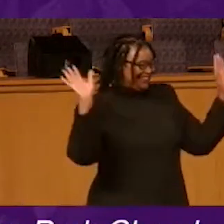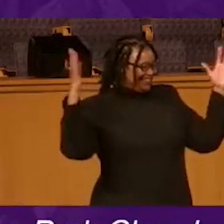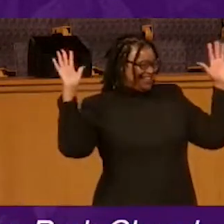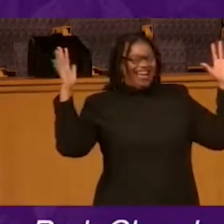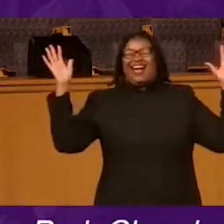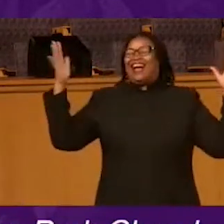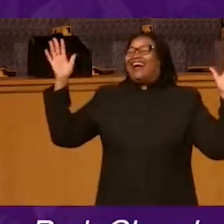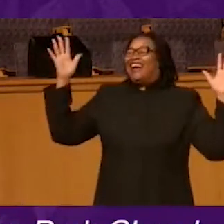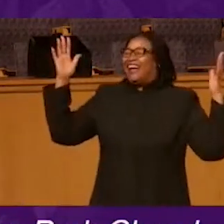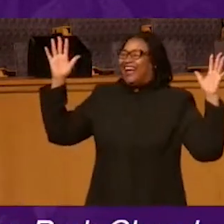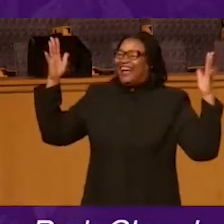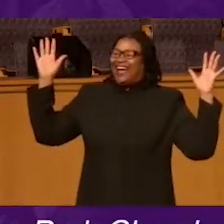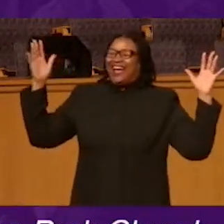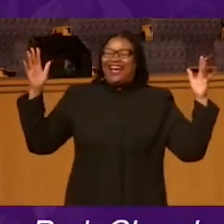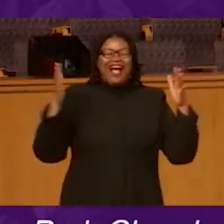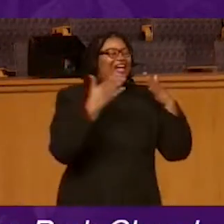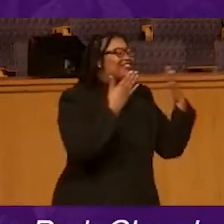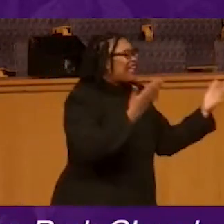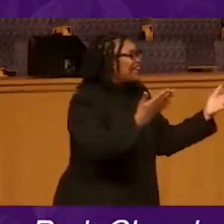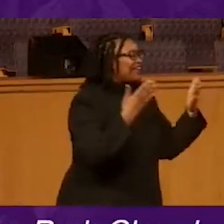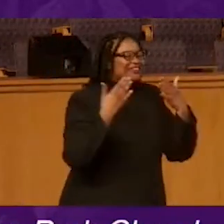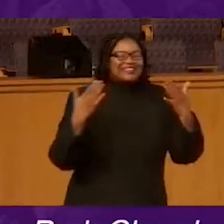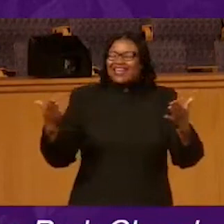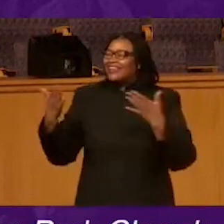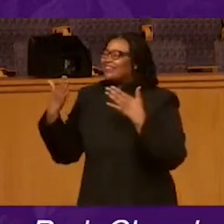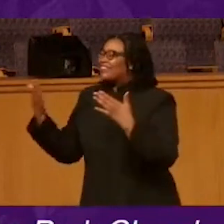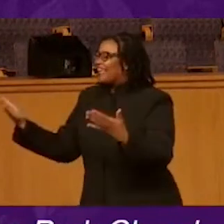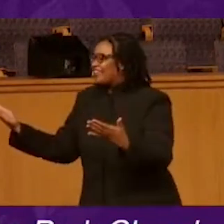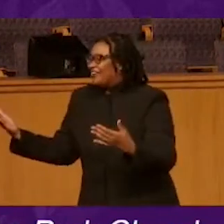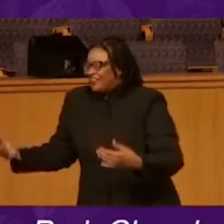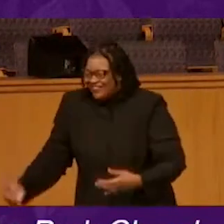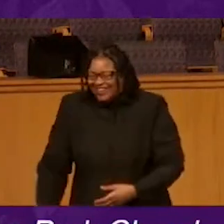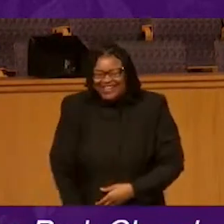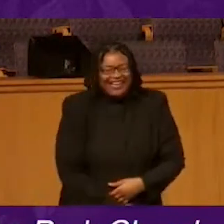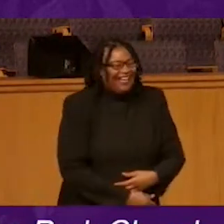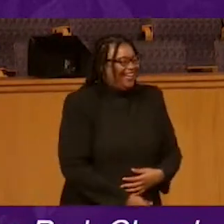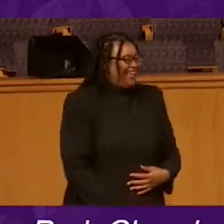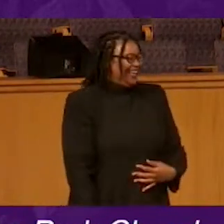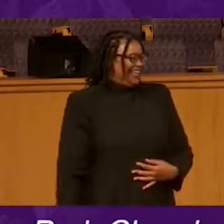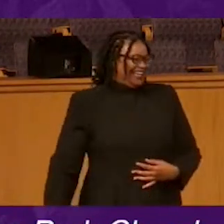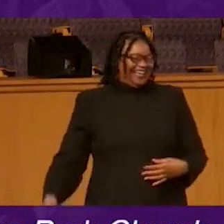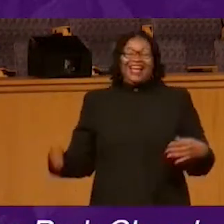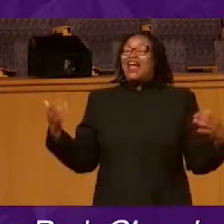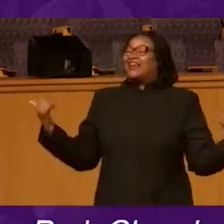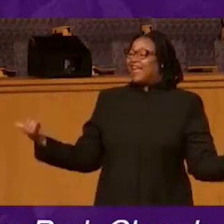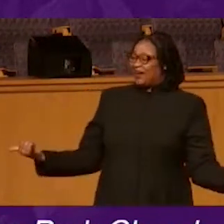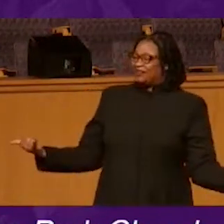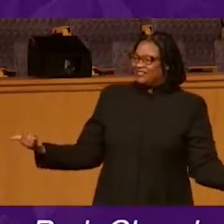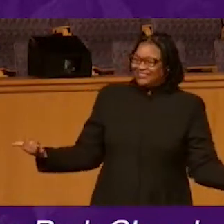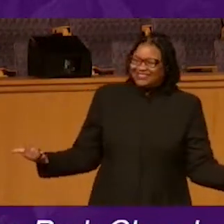Thank you. Thank you. Thank you so much. Now, having said that,